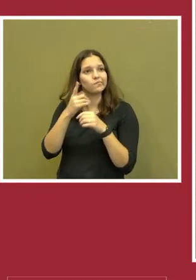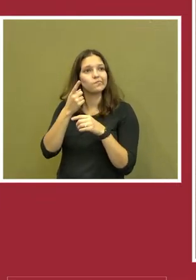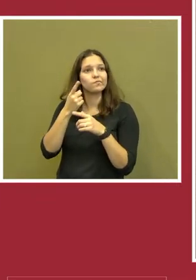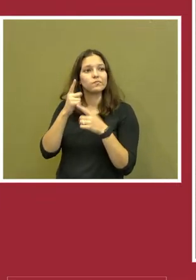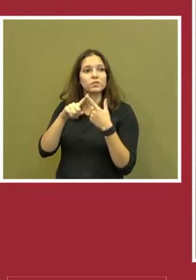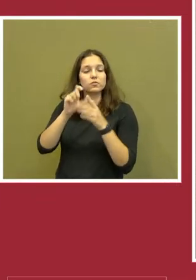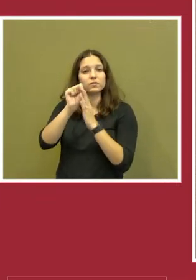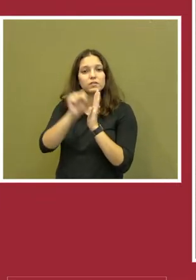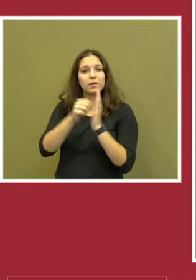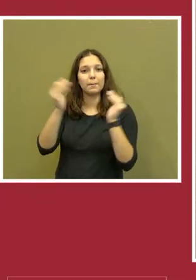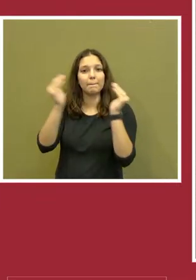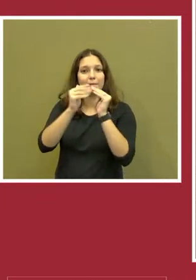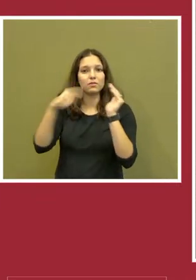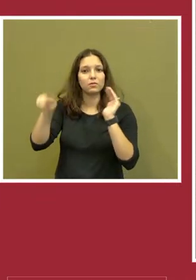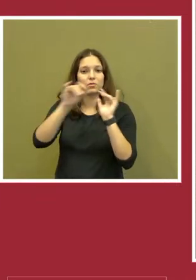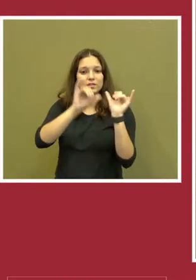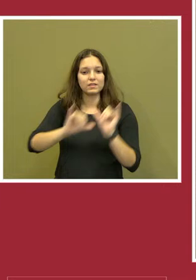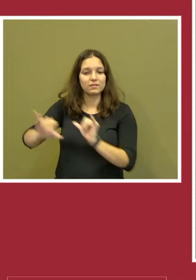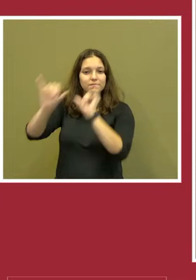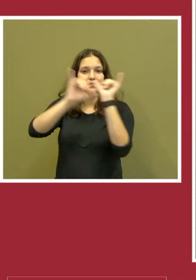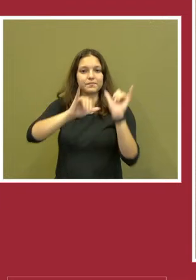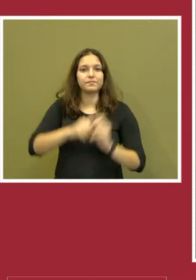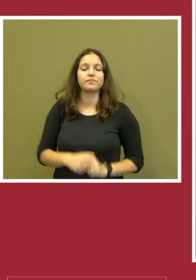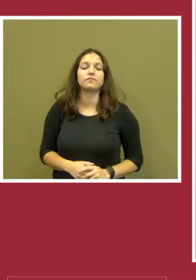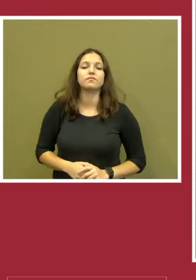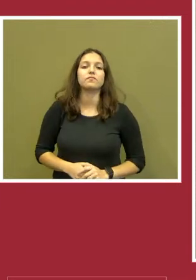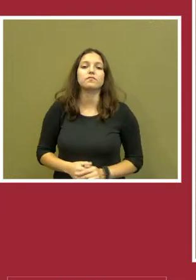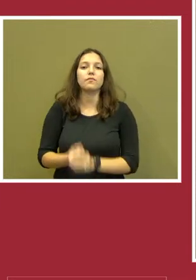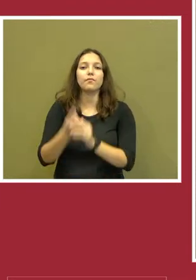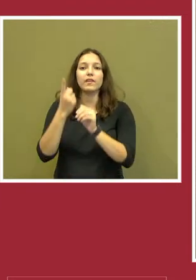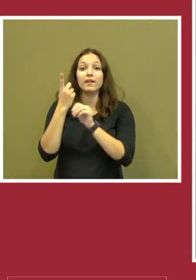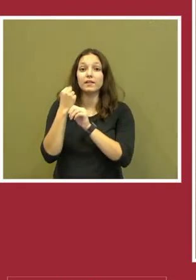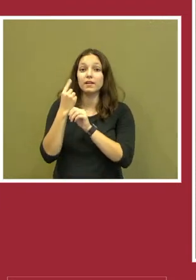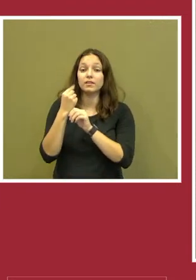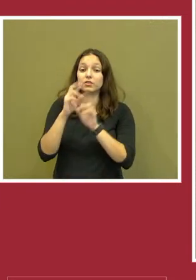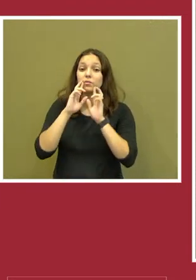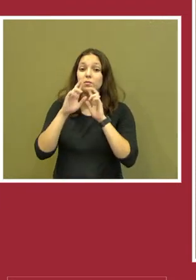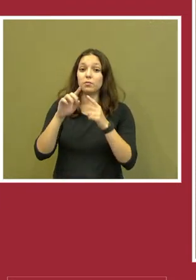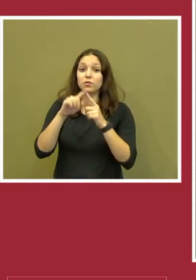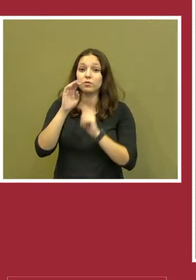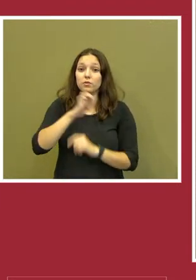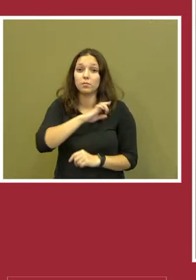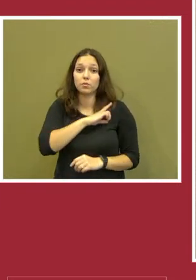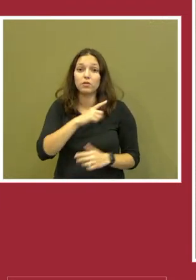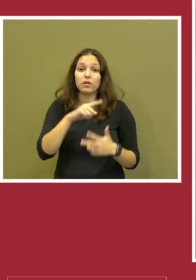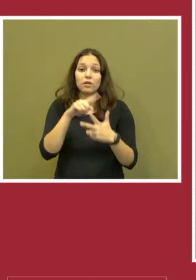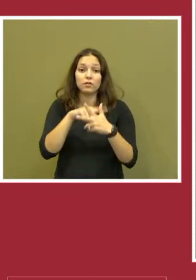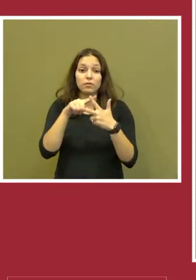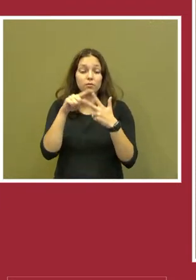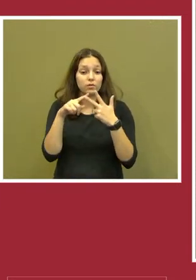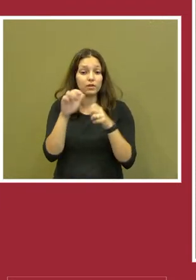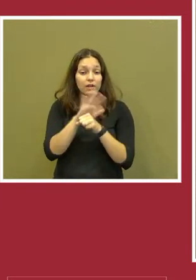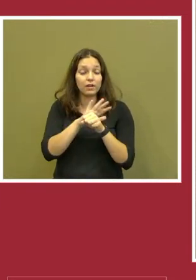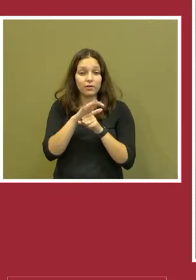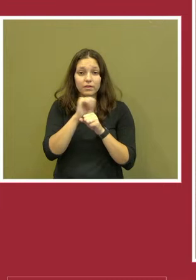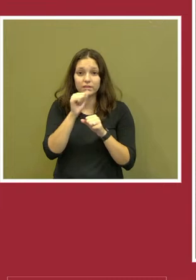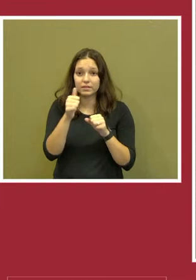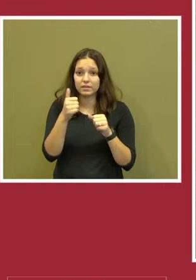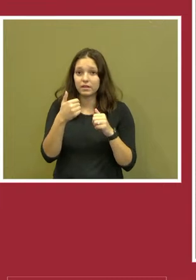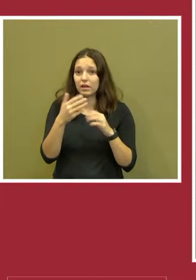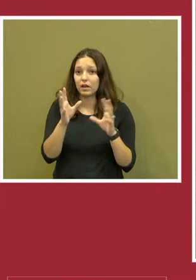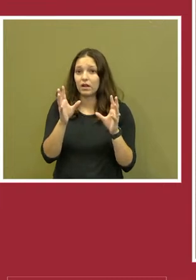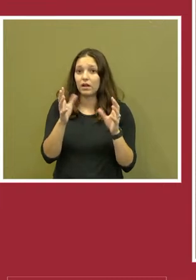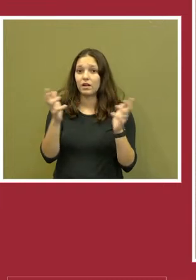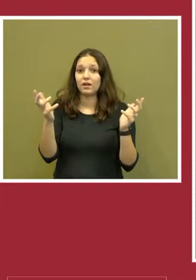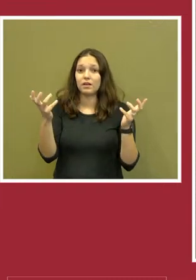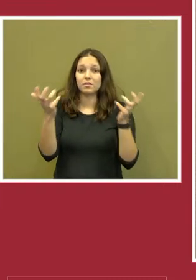meeting those standards. Last year, when I reported to the board, there were 3 areas where we did not meet